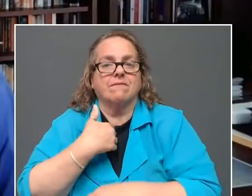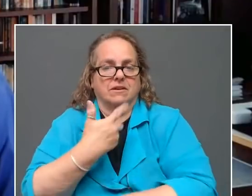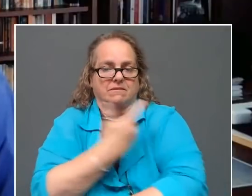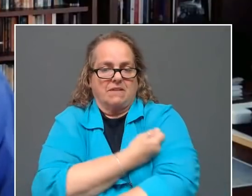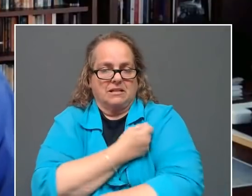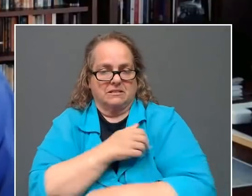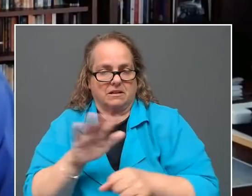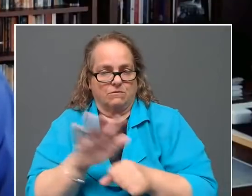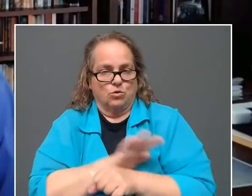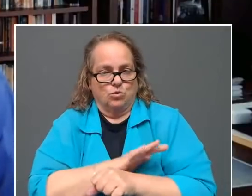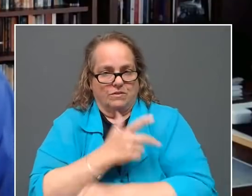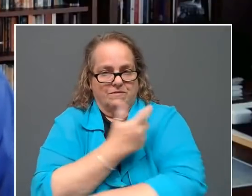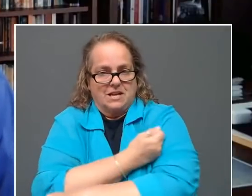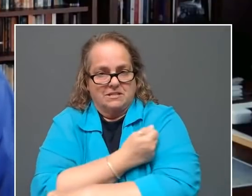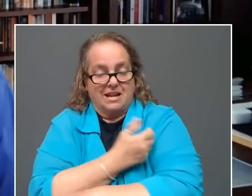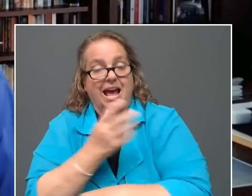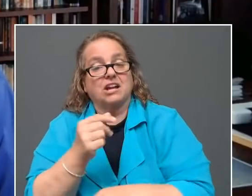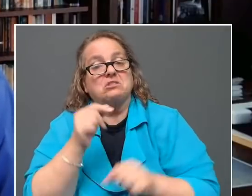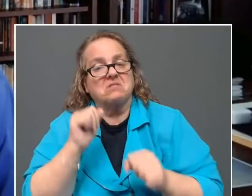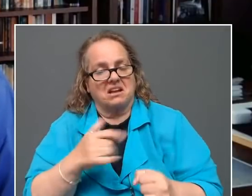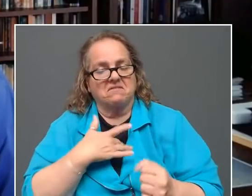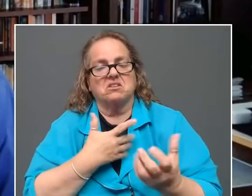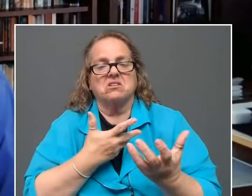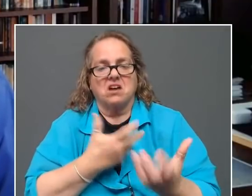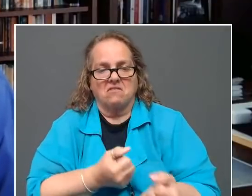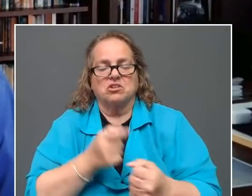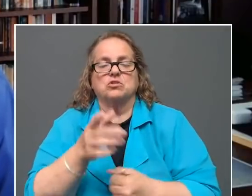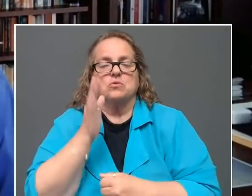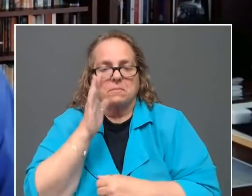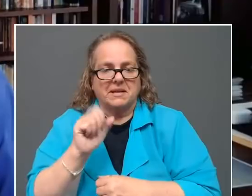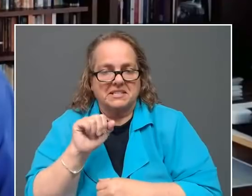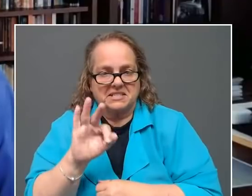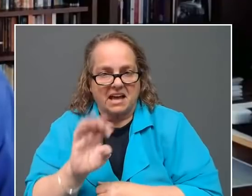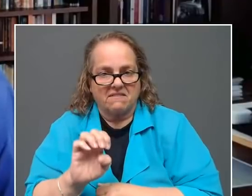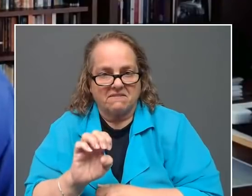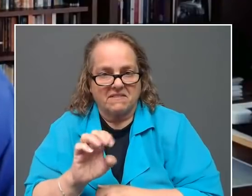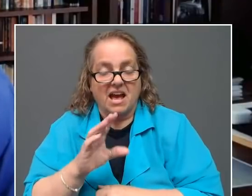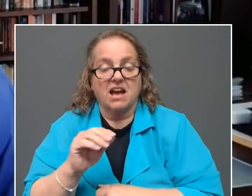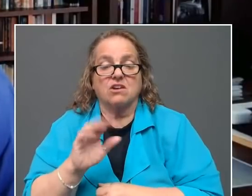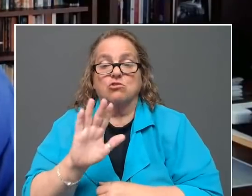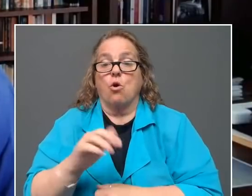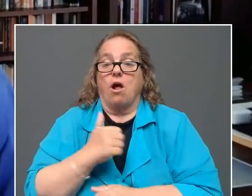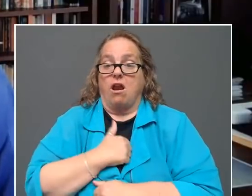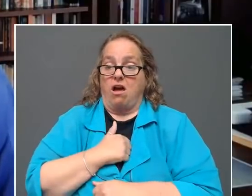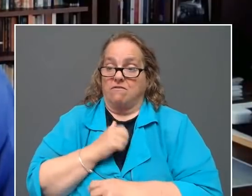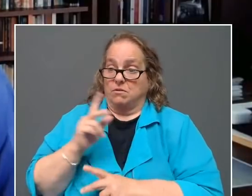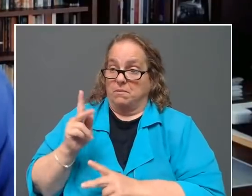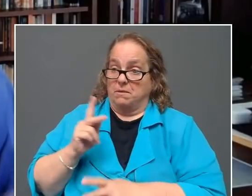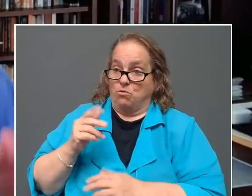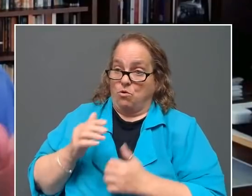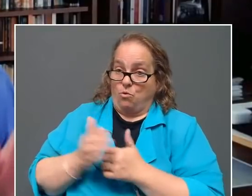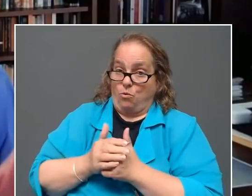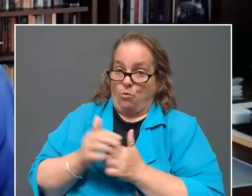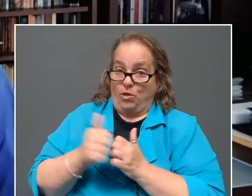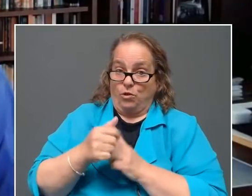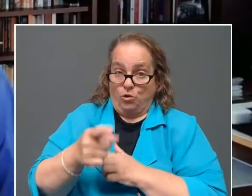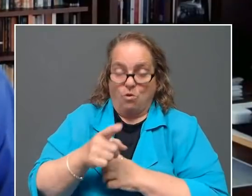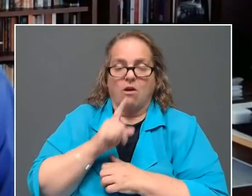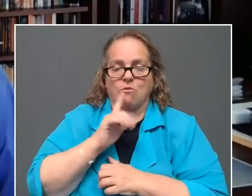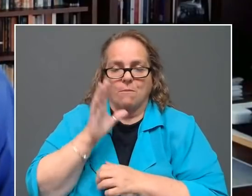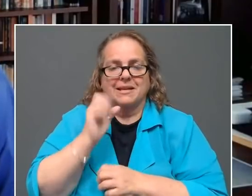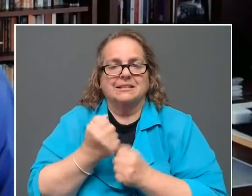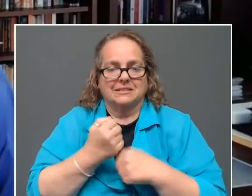higher degree of confidence that you will remain safe and your loved ones will remain safe. So for these variants and for this, quote,